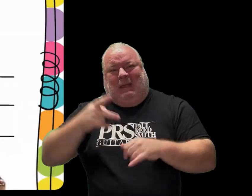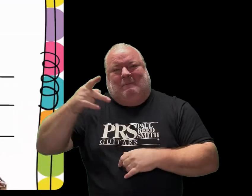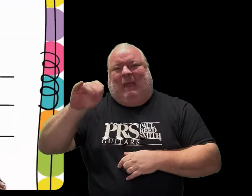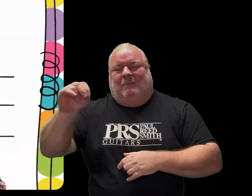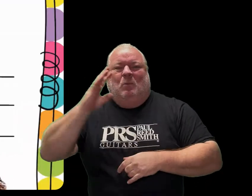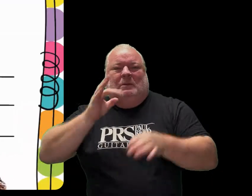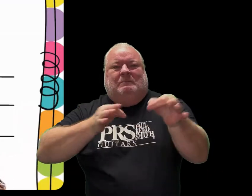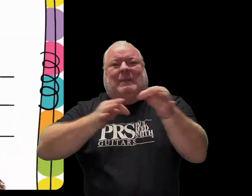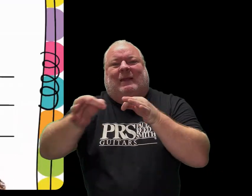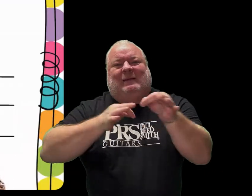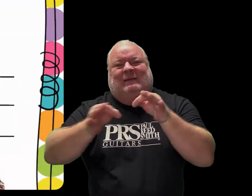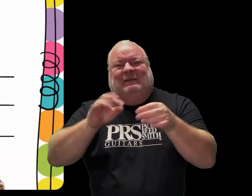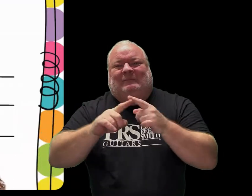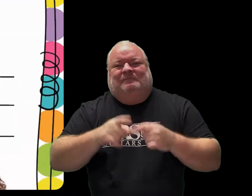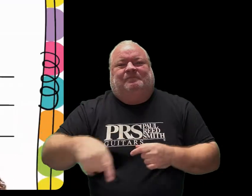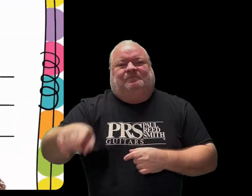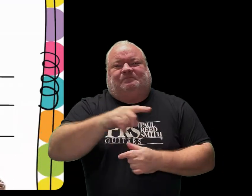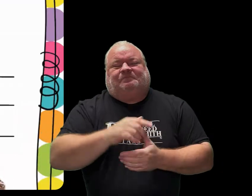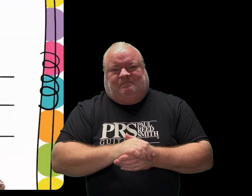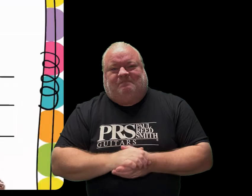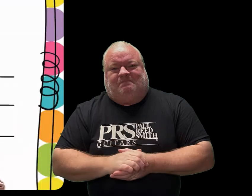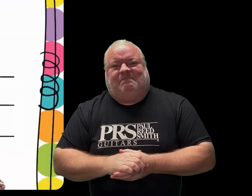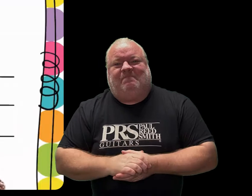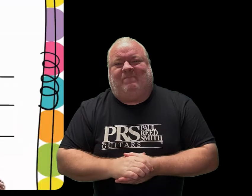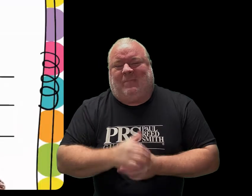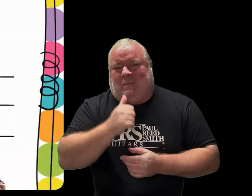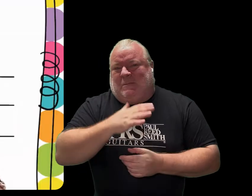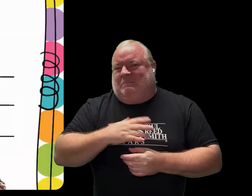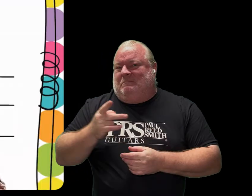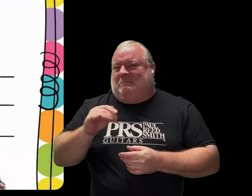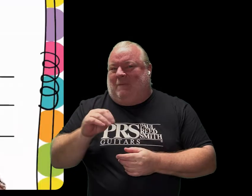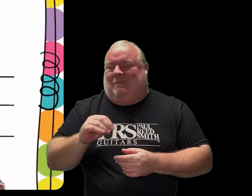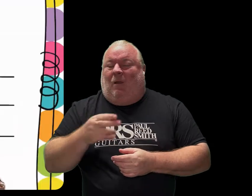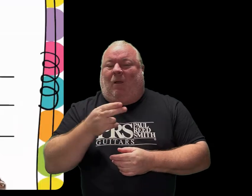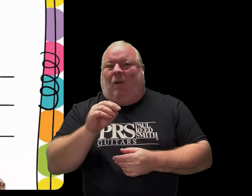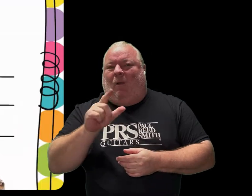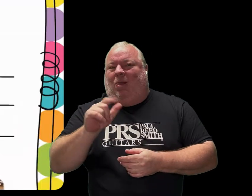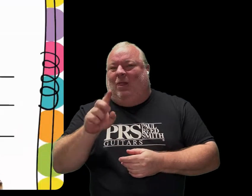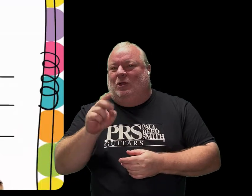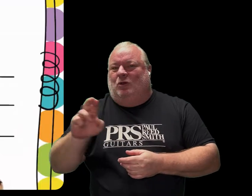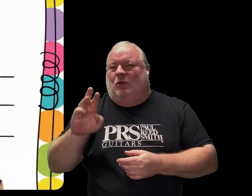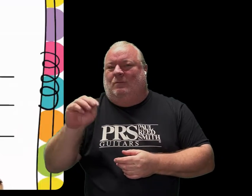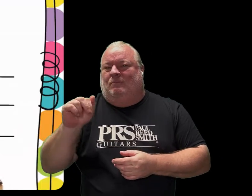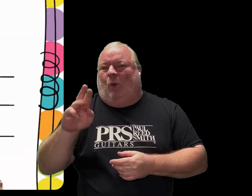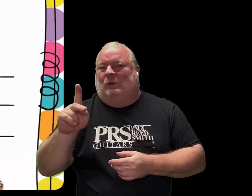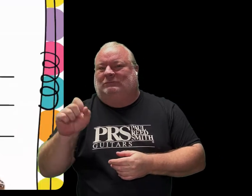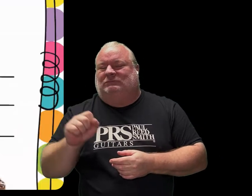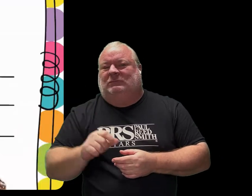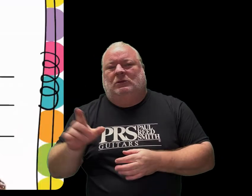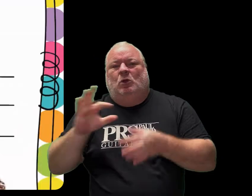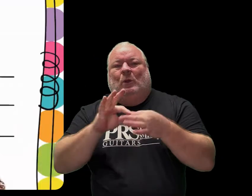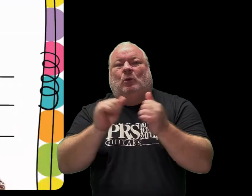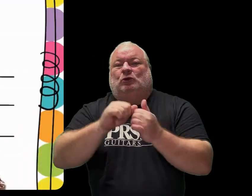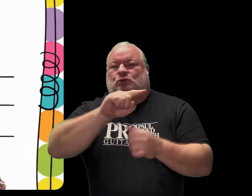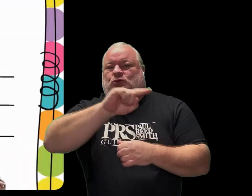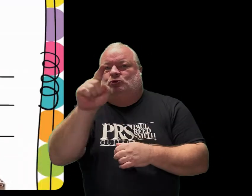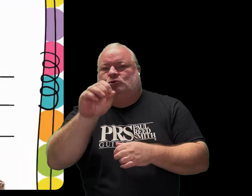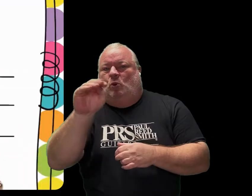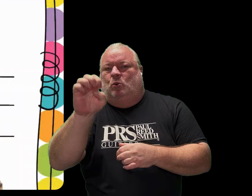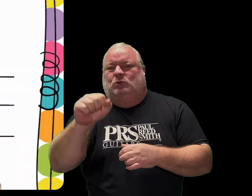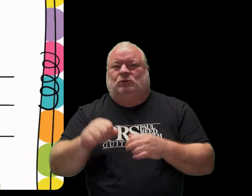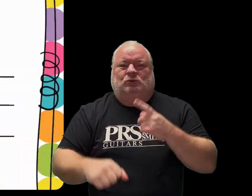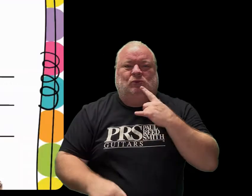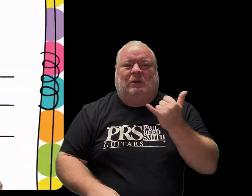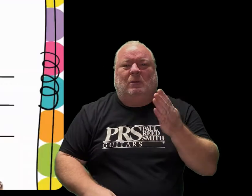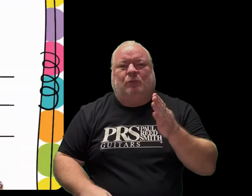tuned for Miss Pam's or Miss Hollander Mark's videos on zones and